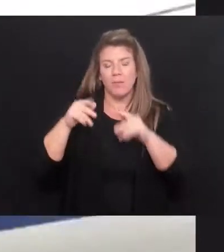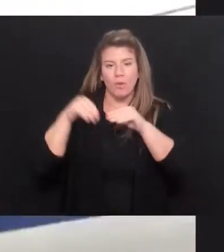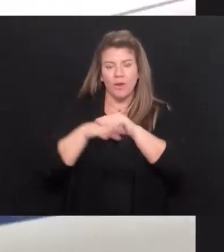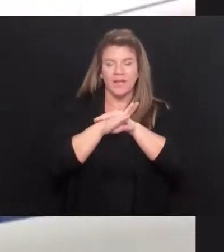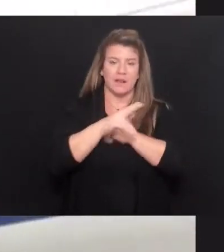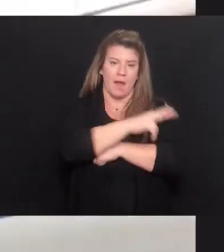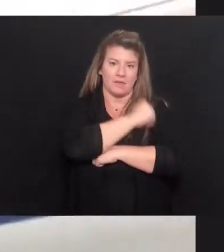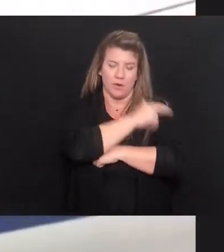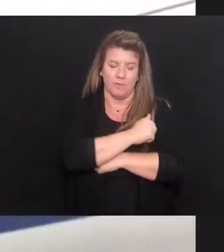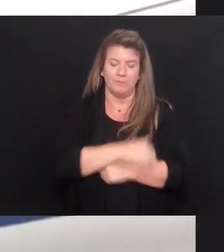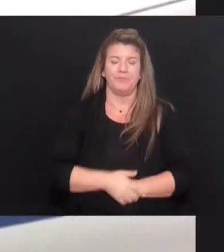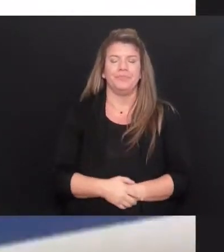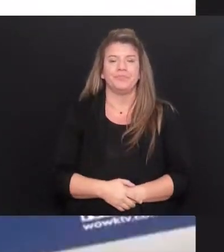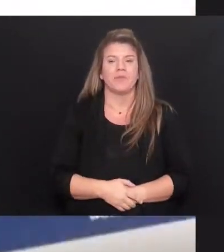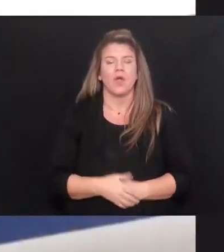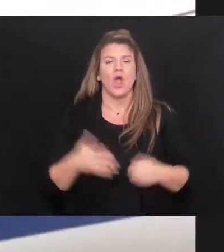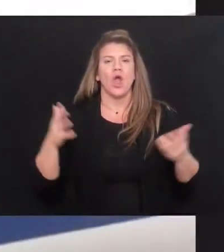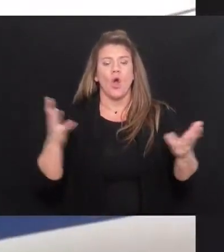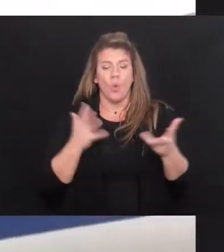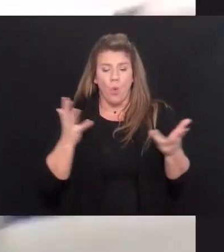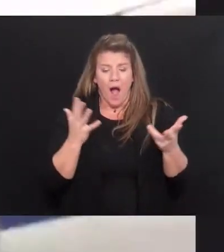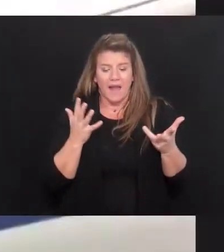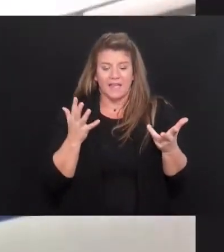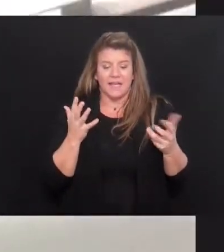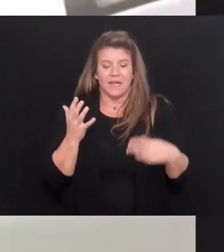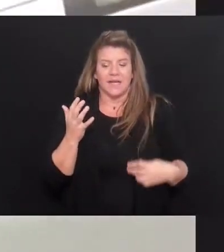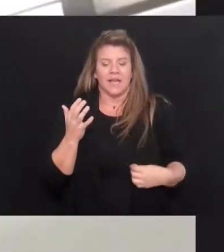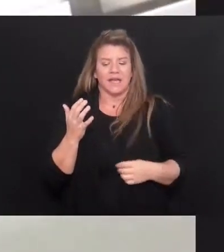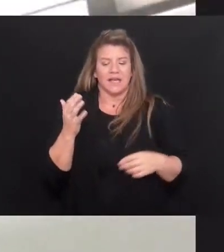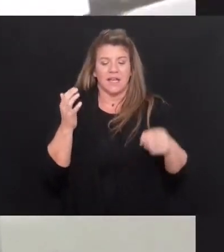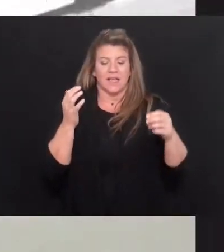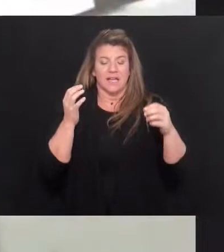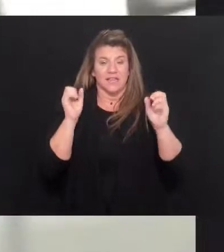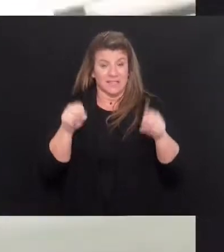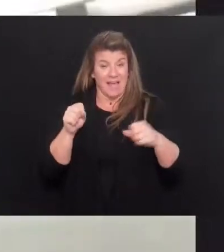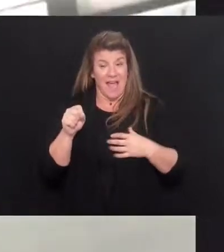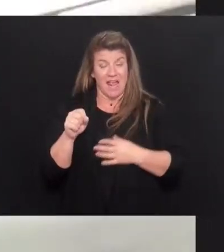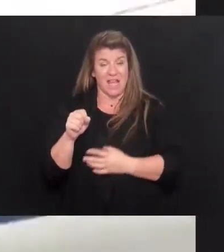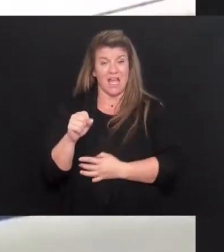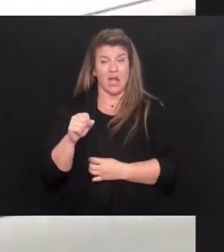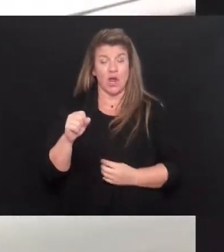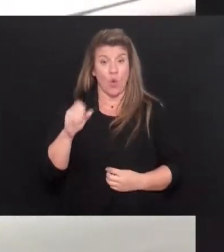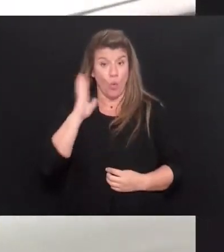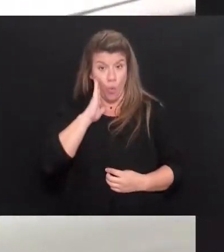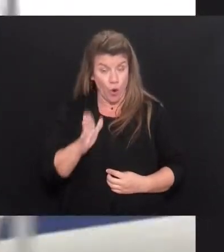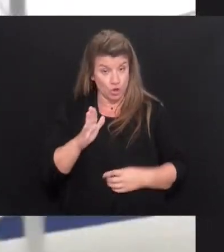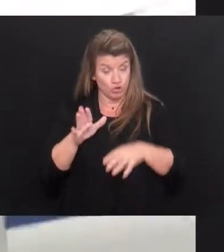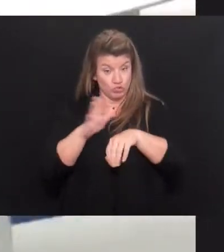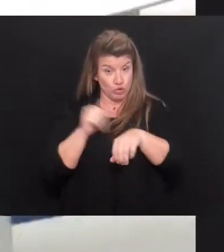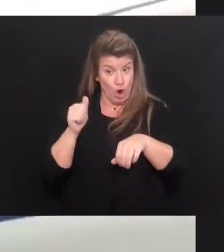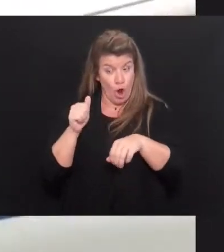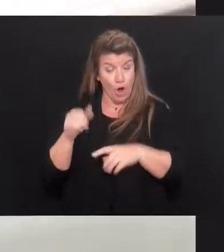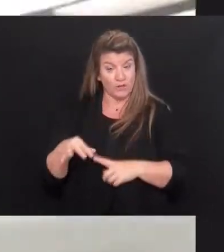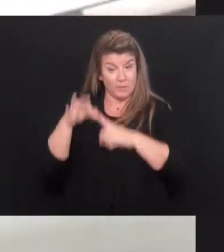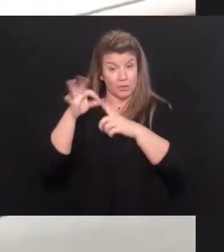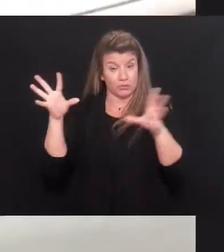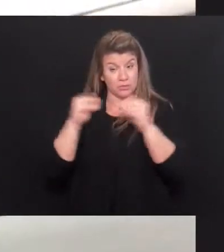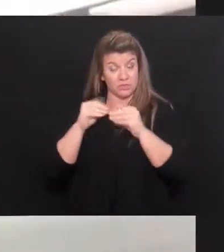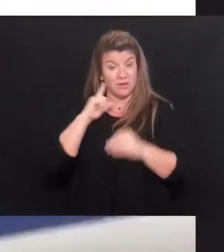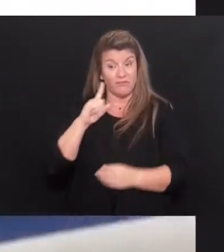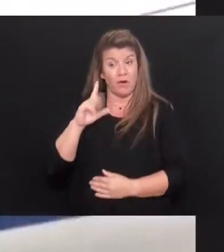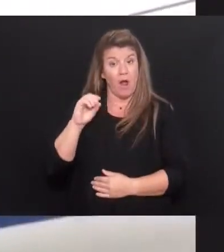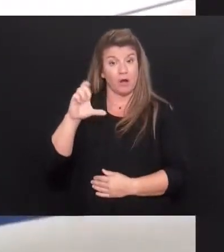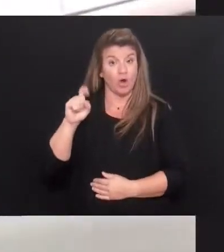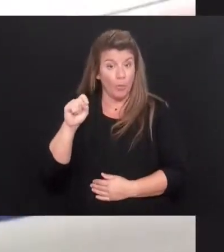hospitalized. What is the status of, and could you call them or add it to the call when they're in October for the redistricting